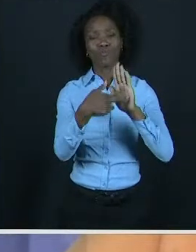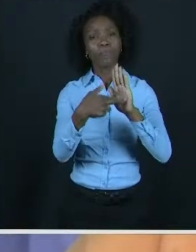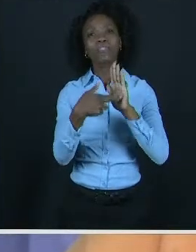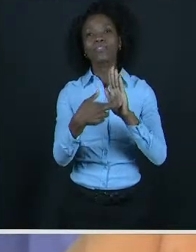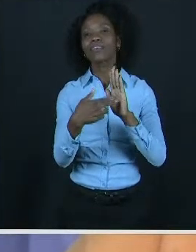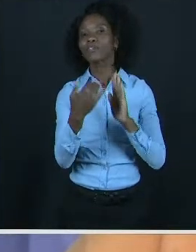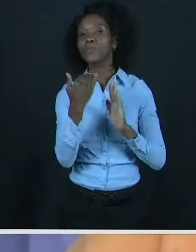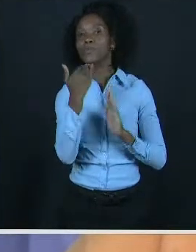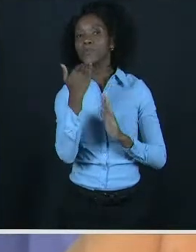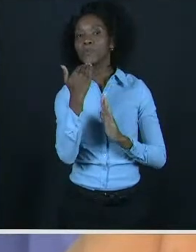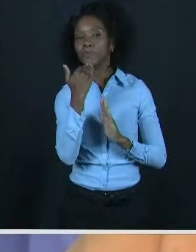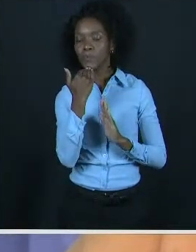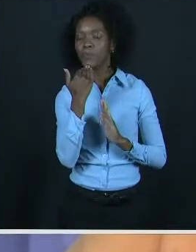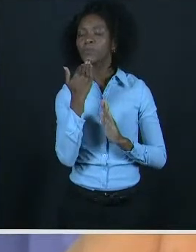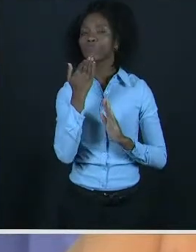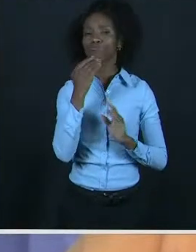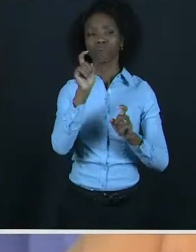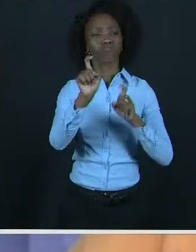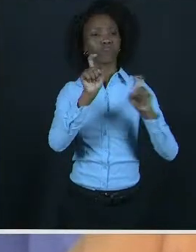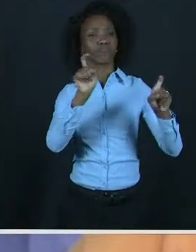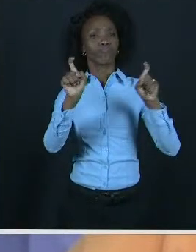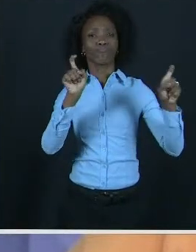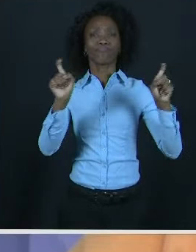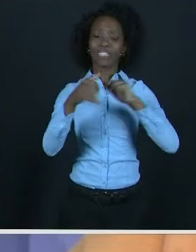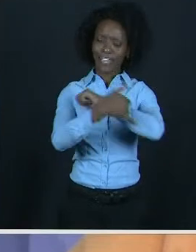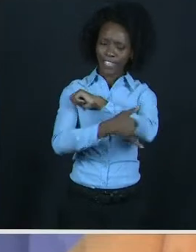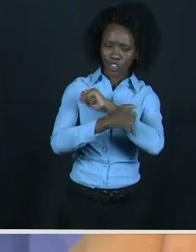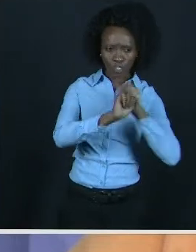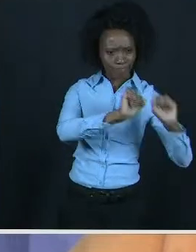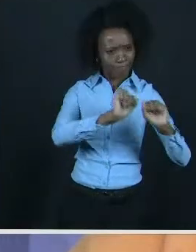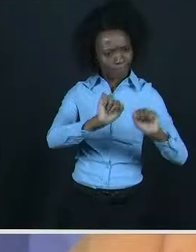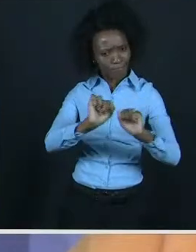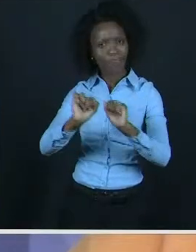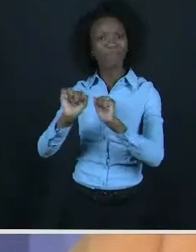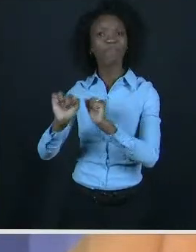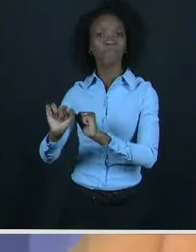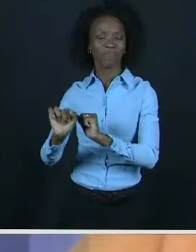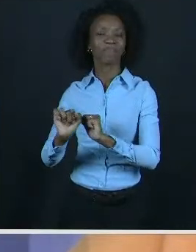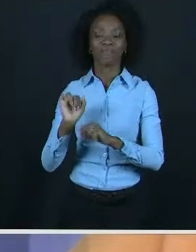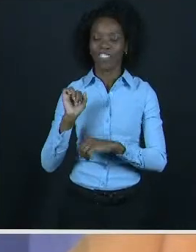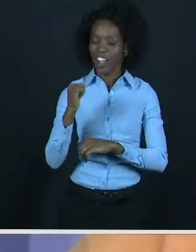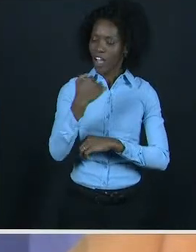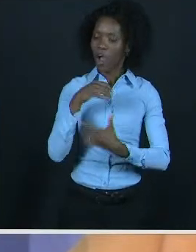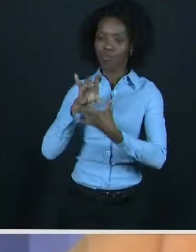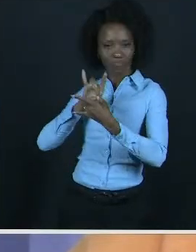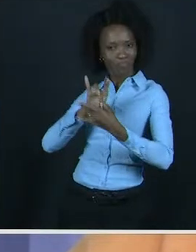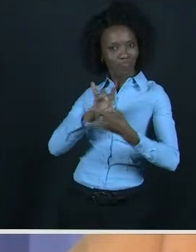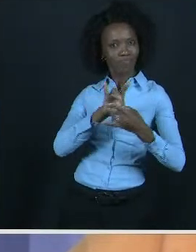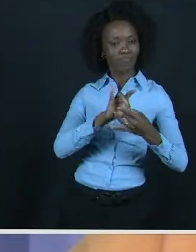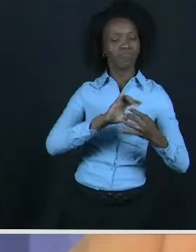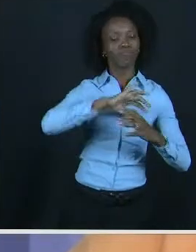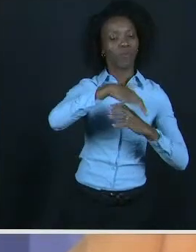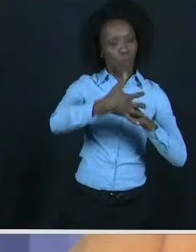representing various countries that are our friends around the